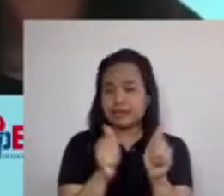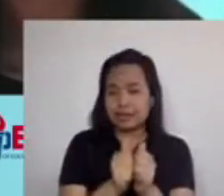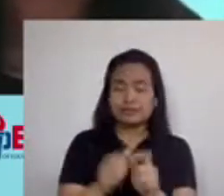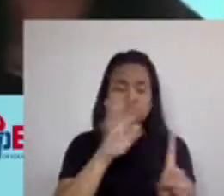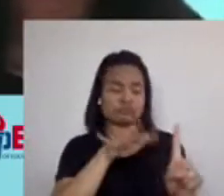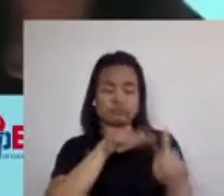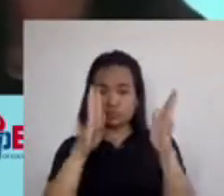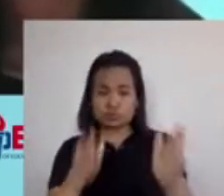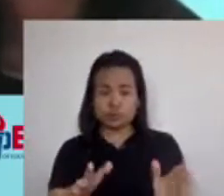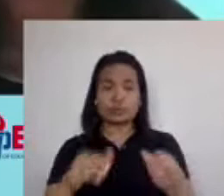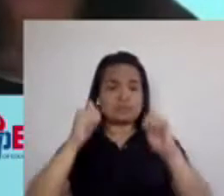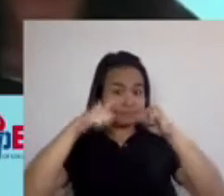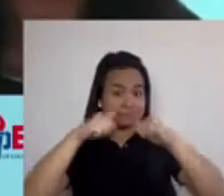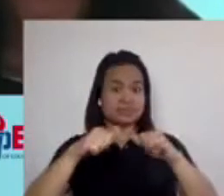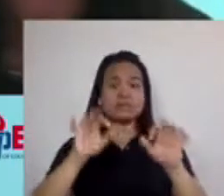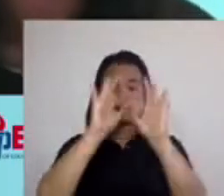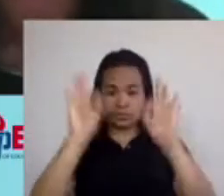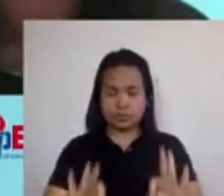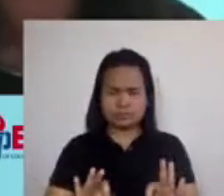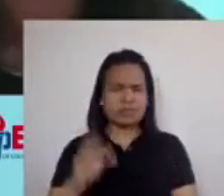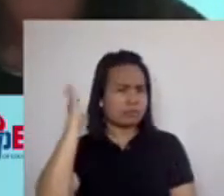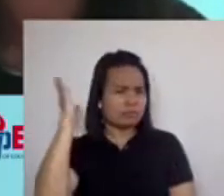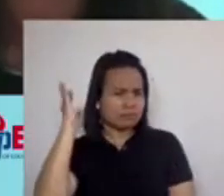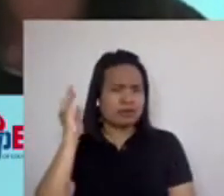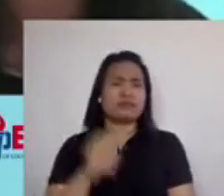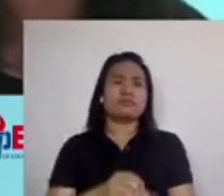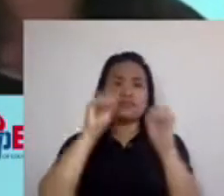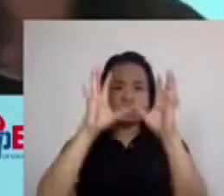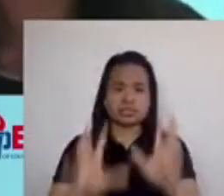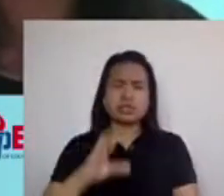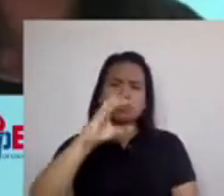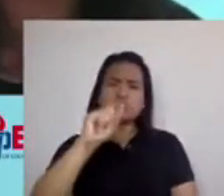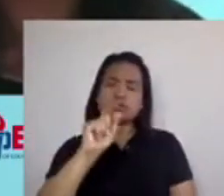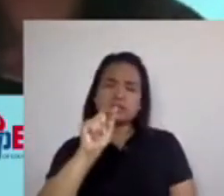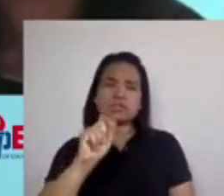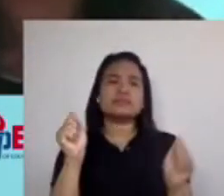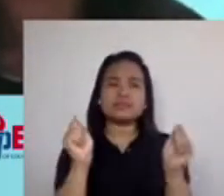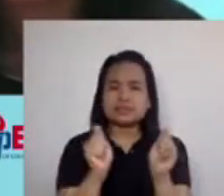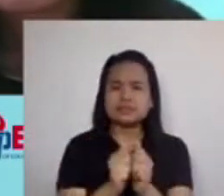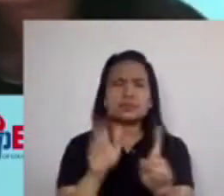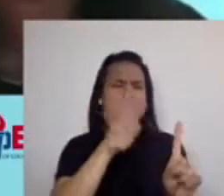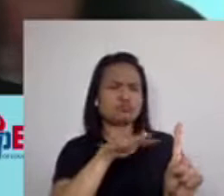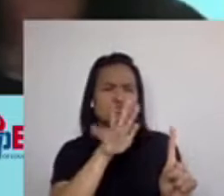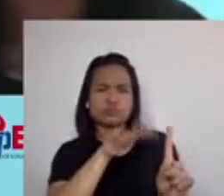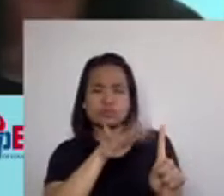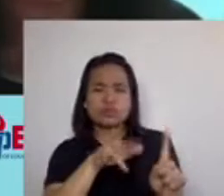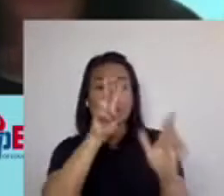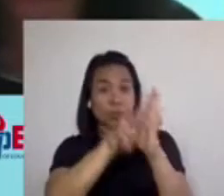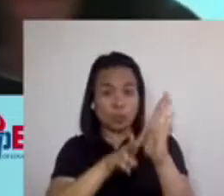teacher broadcasters, your COTs shall be obtained from an observation of a video or audio lesson that